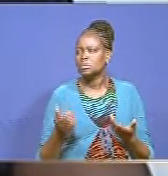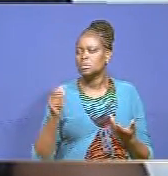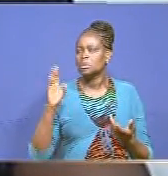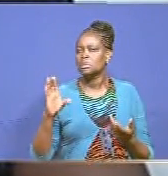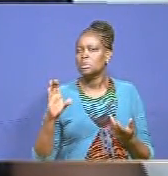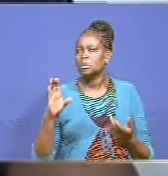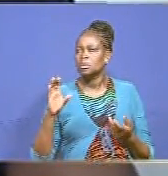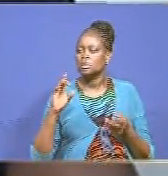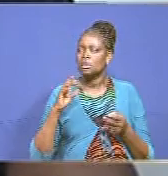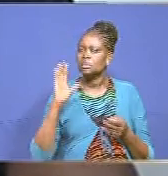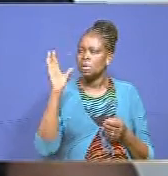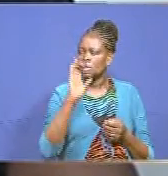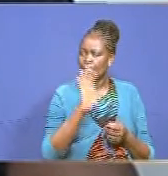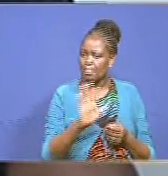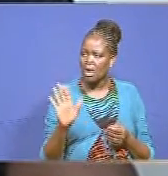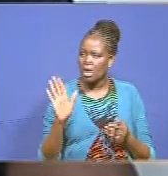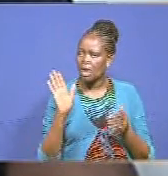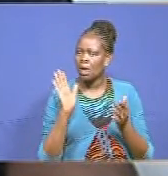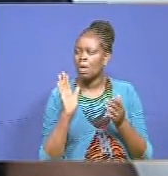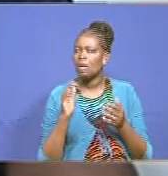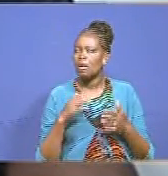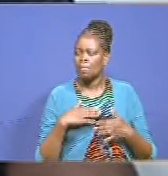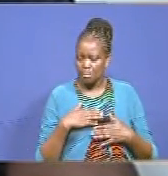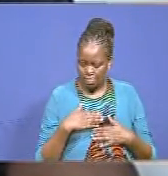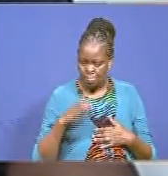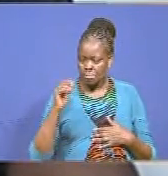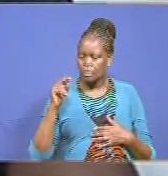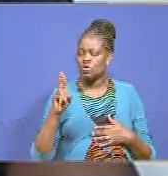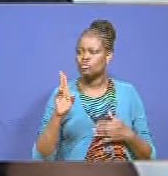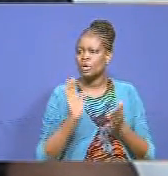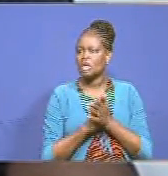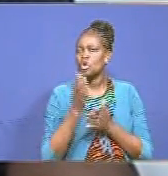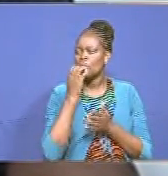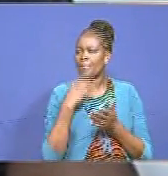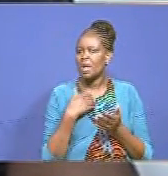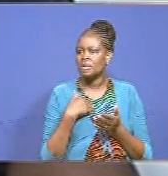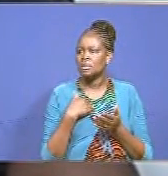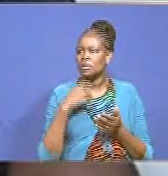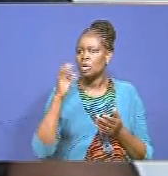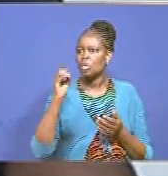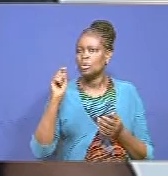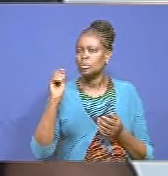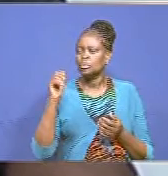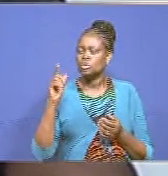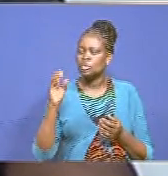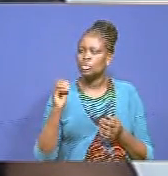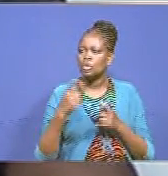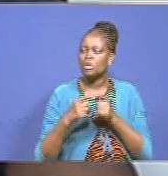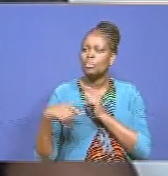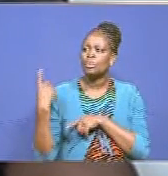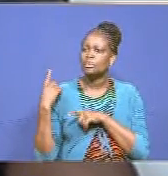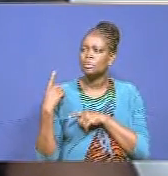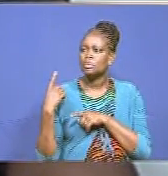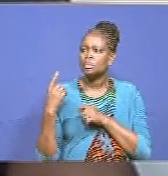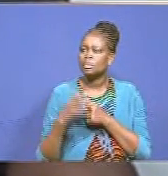its candidate, Mheshimiwa Chanzu, and ODM had Otichilo, uh-huh, and Otichilo clinched, uh-huh, the